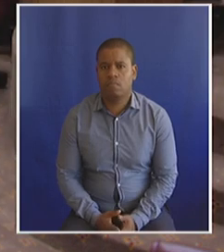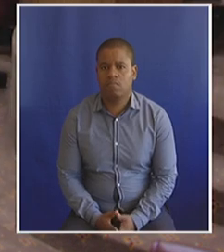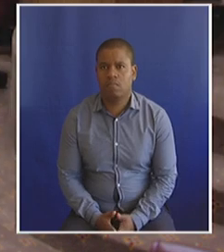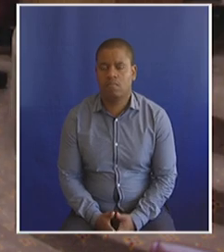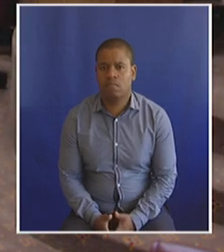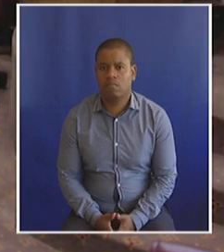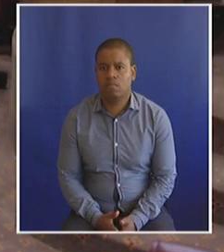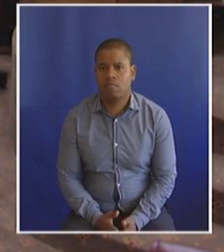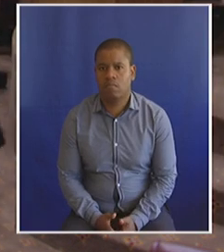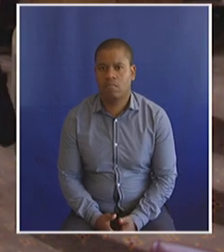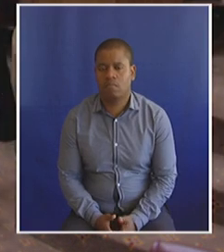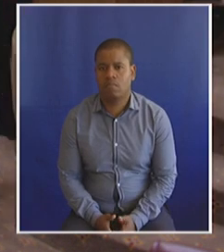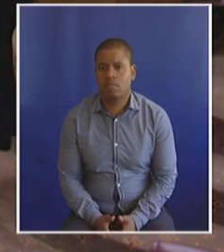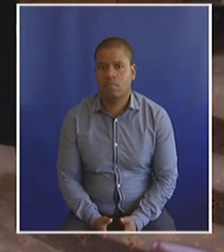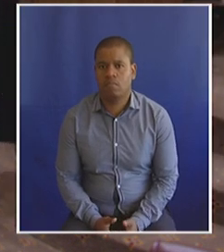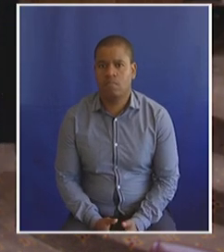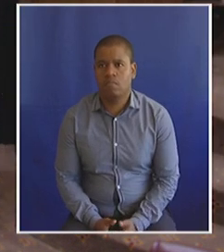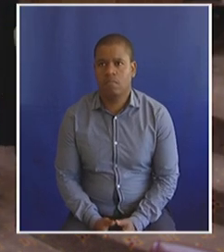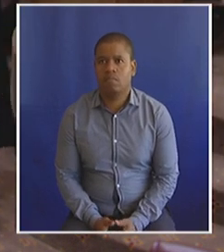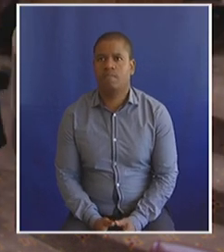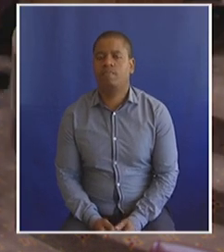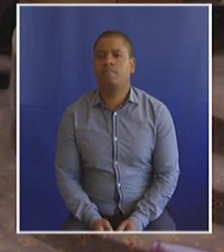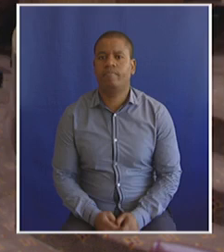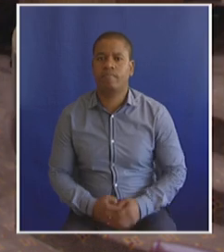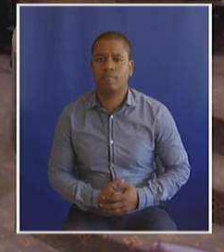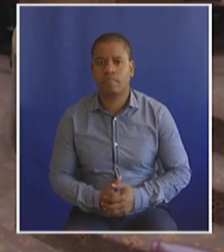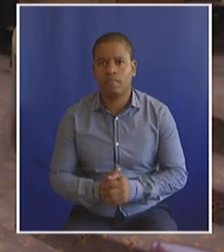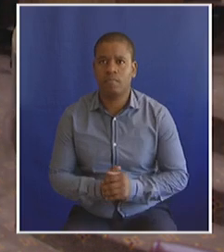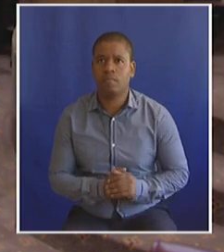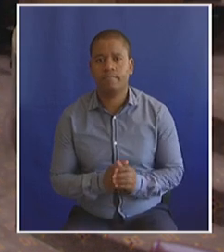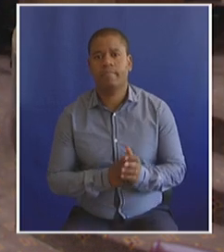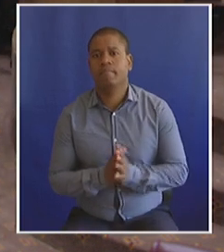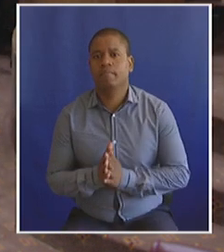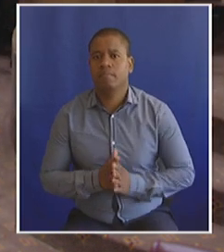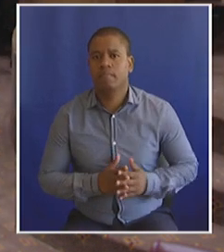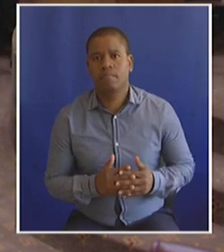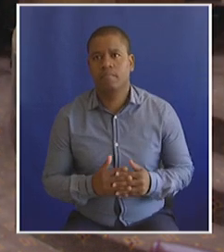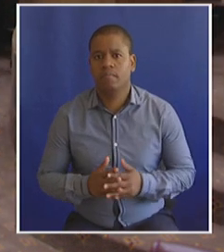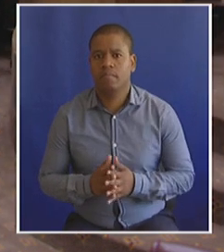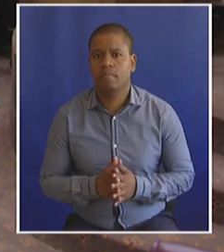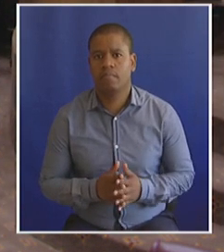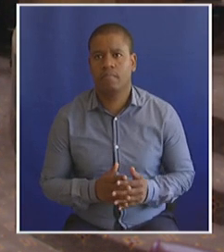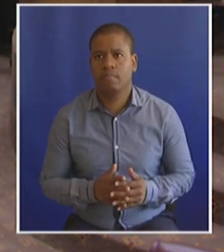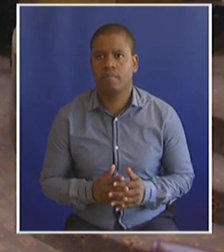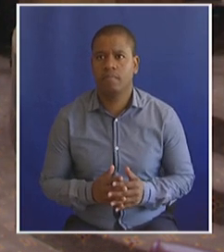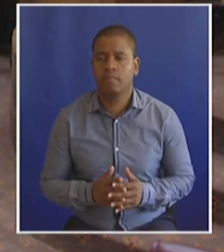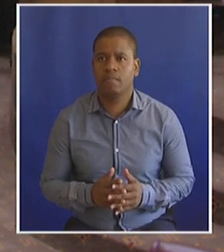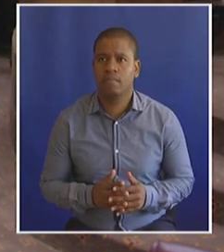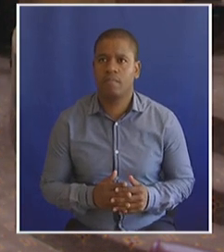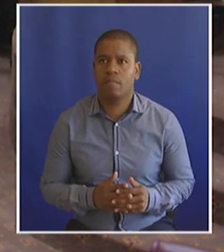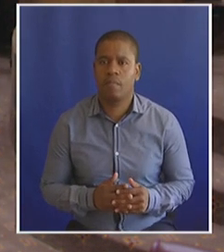members, I have been informed that the WIPARI has agreed that there will be no notices of